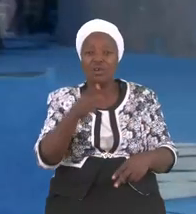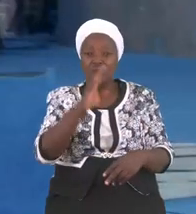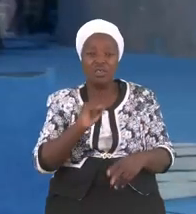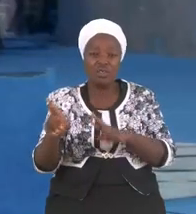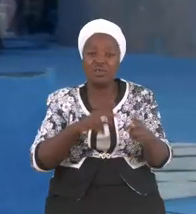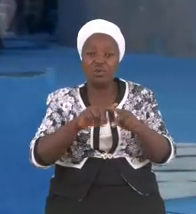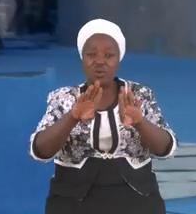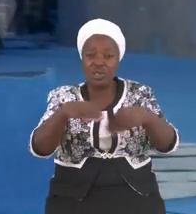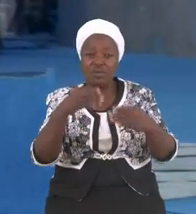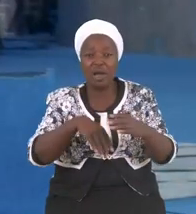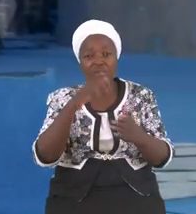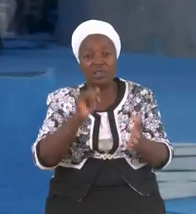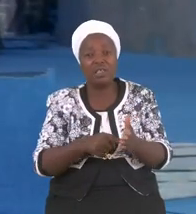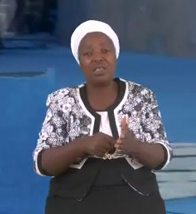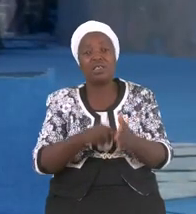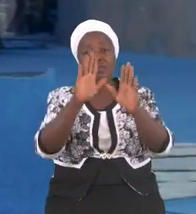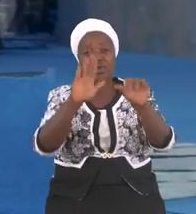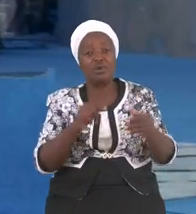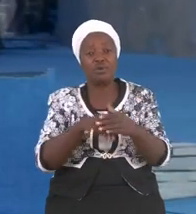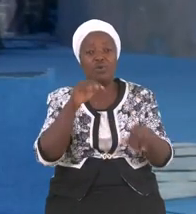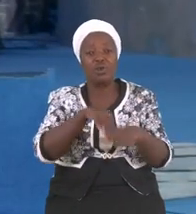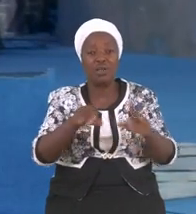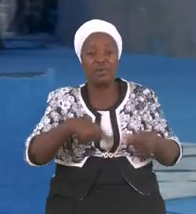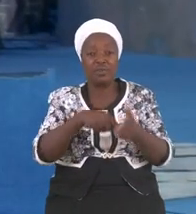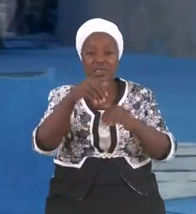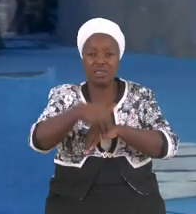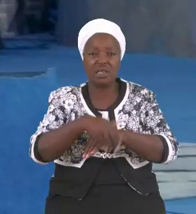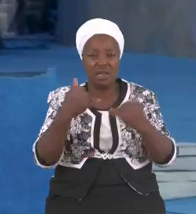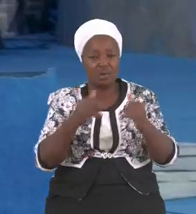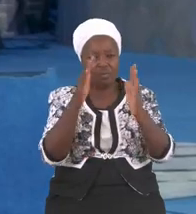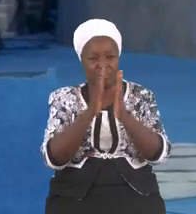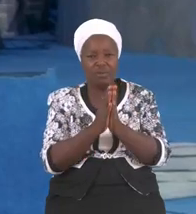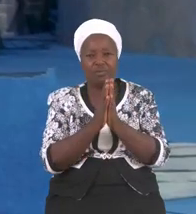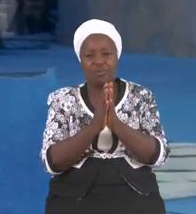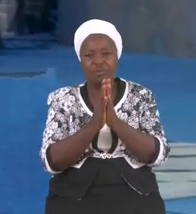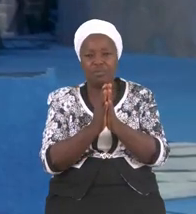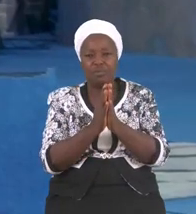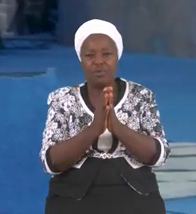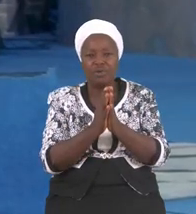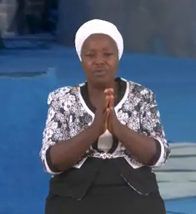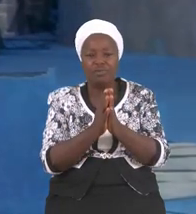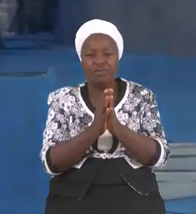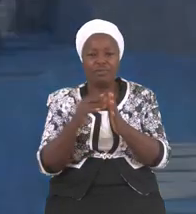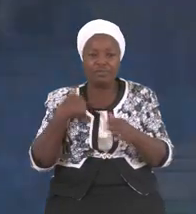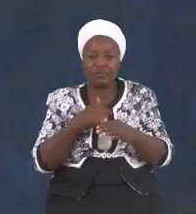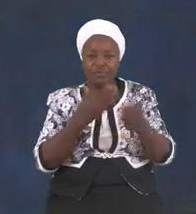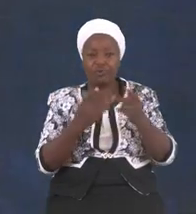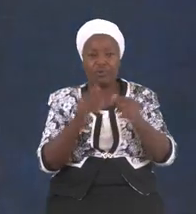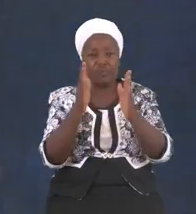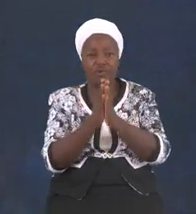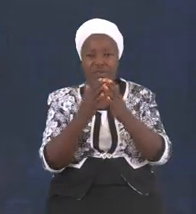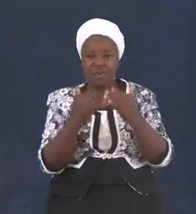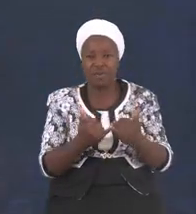tonight. I'm sure you are ready. Heads bowed and eyes closed. Heads bowed and eyes